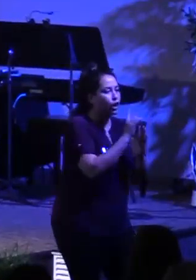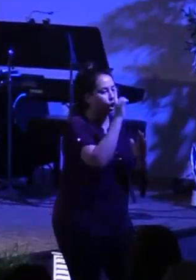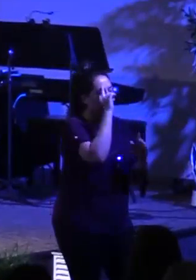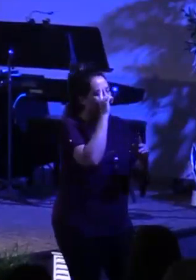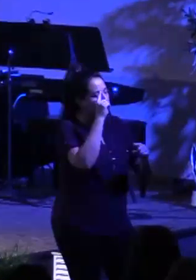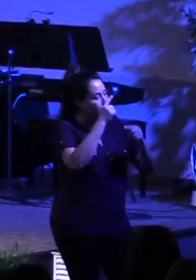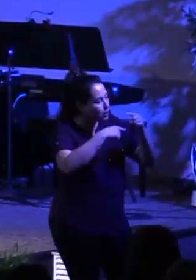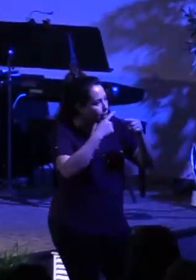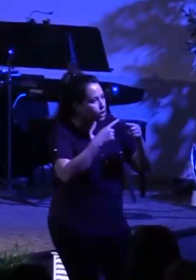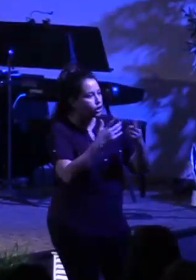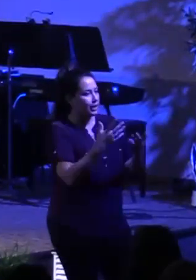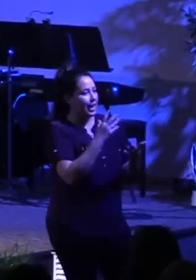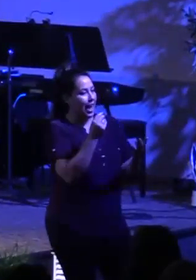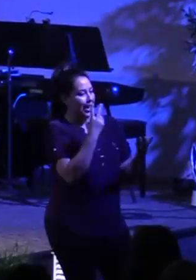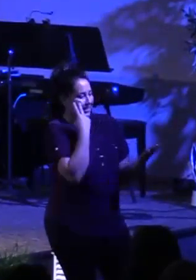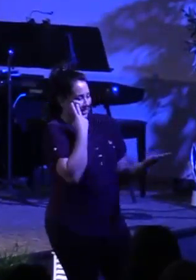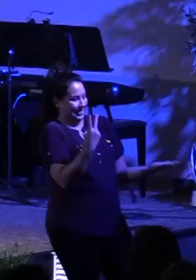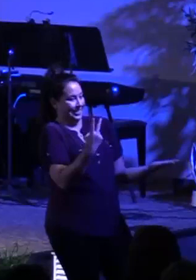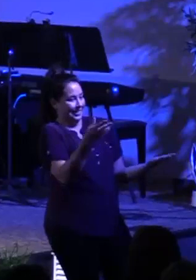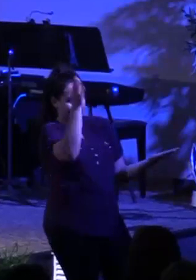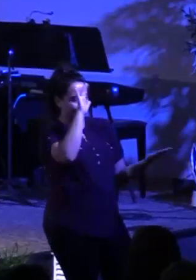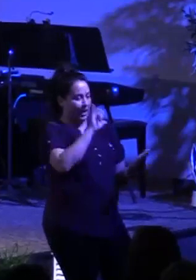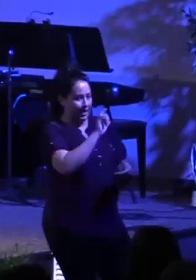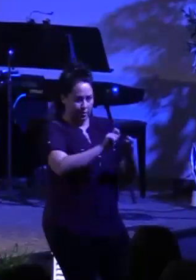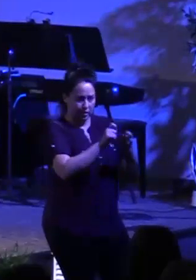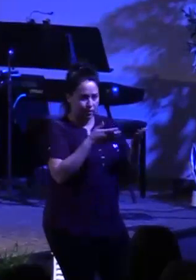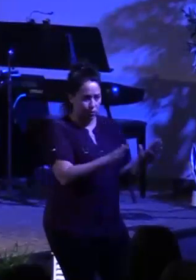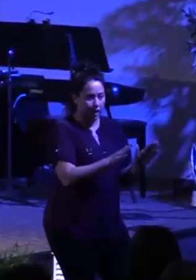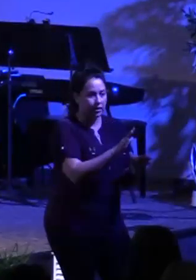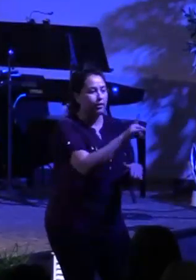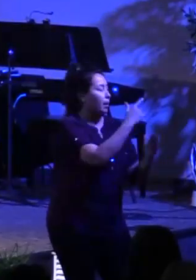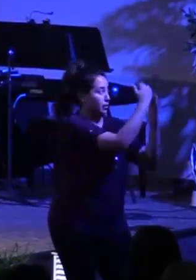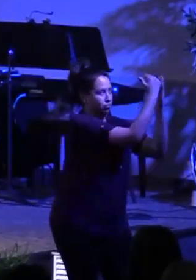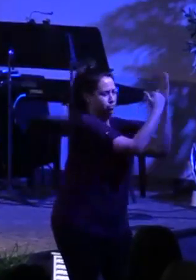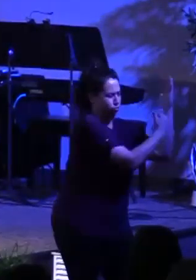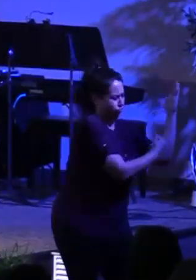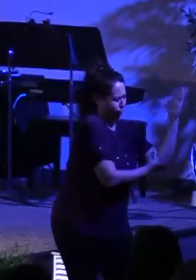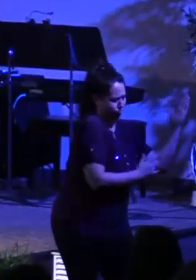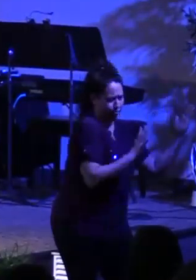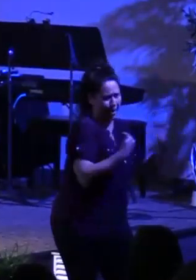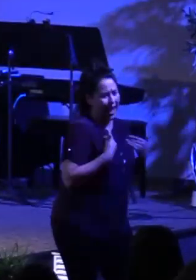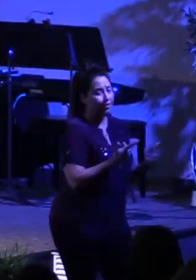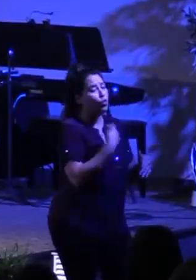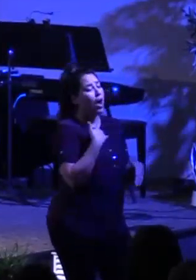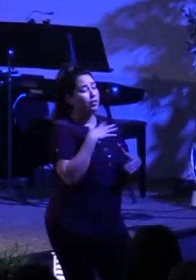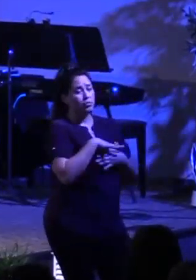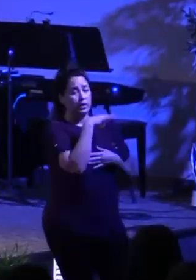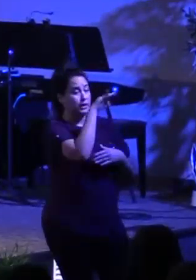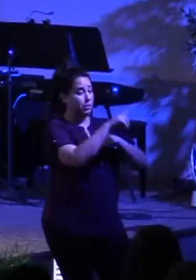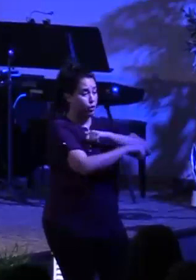seeing nature and interpreting that a certain way. The list goes on and on and on. Spiritual disciplines are one of the key